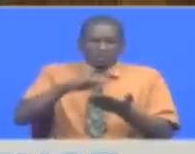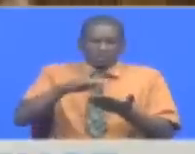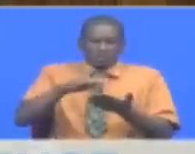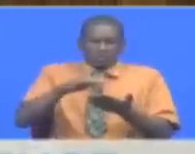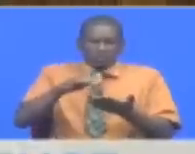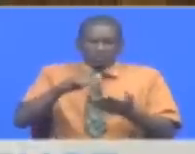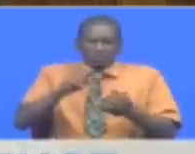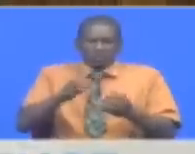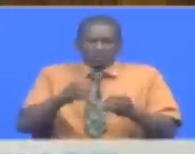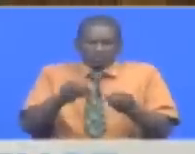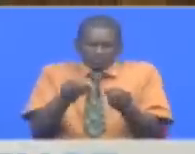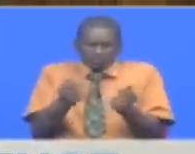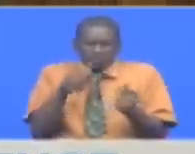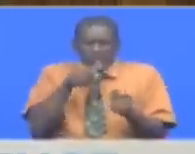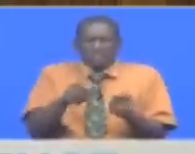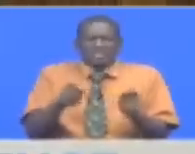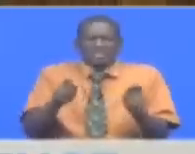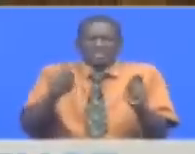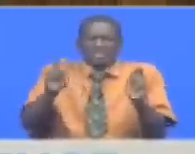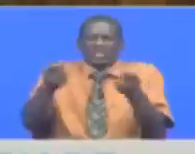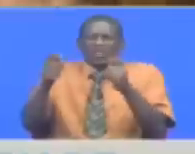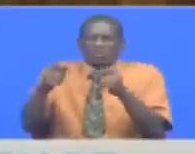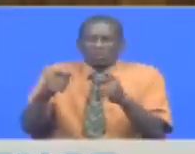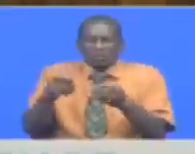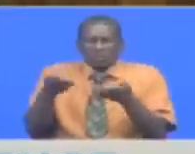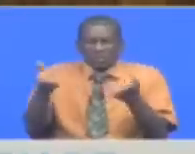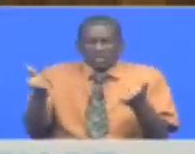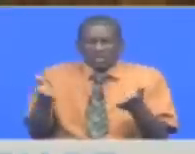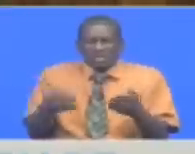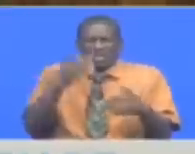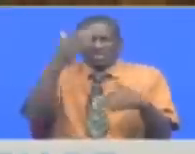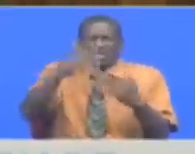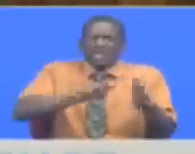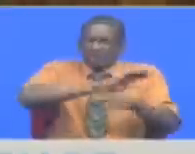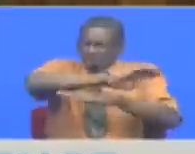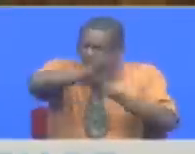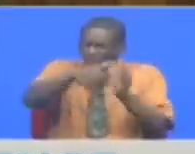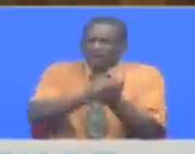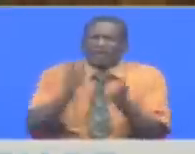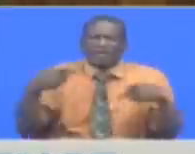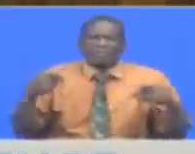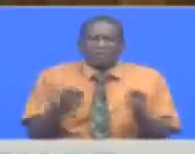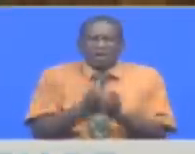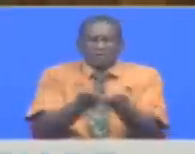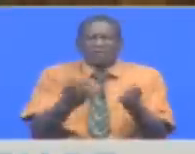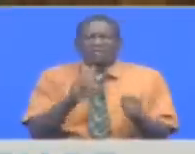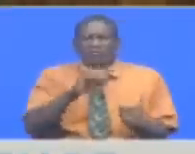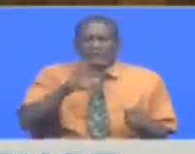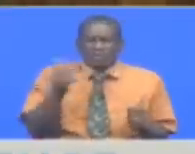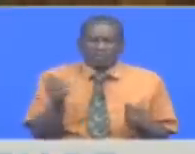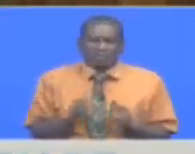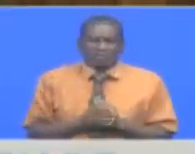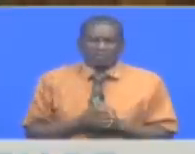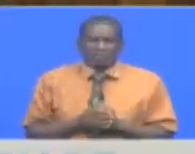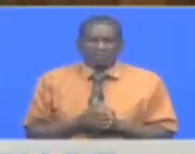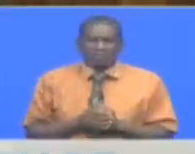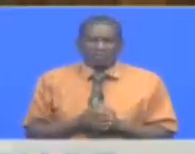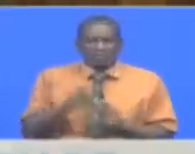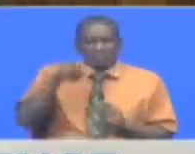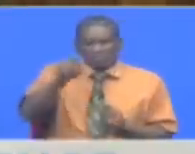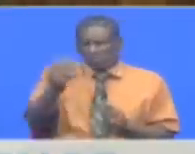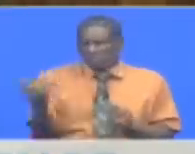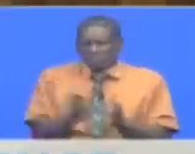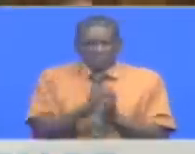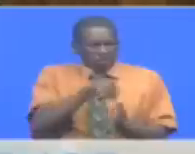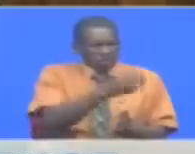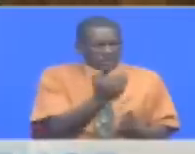that we always say that so and so, because at the end of the day, we're all Kenyans and we need each other. Your child and your child